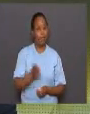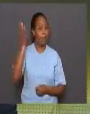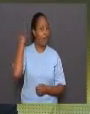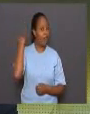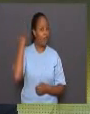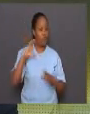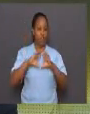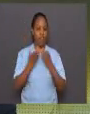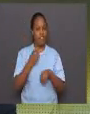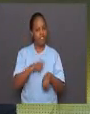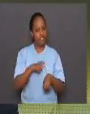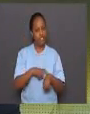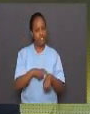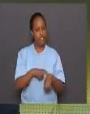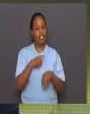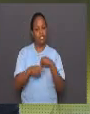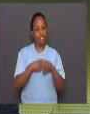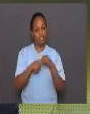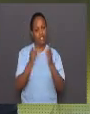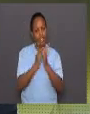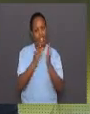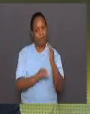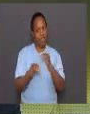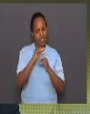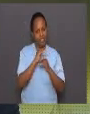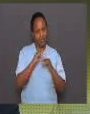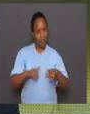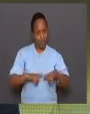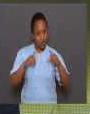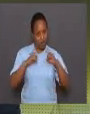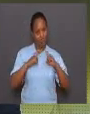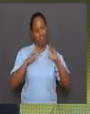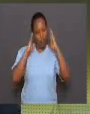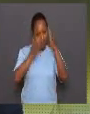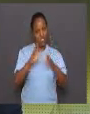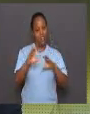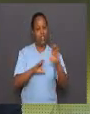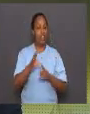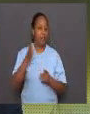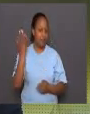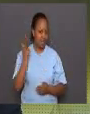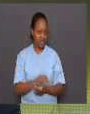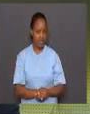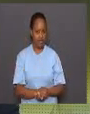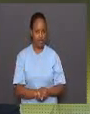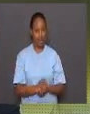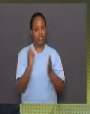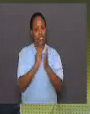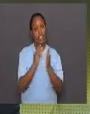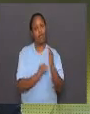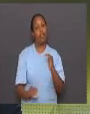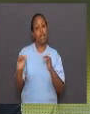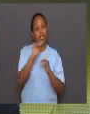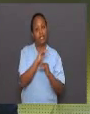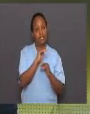we focused on the necessity of rule of law. We established that rule